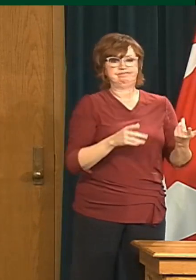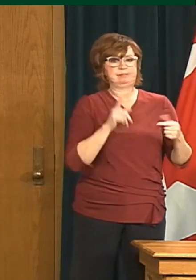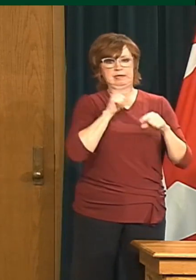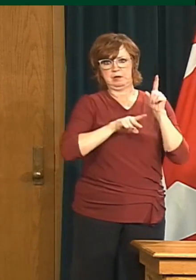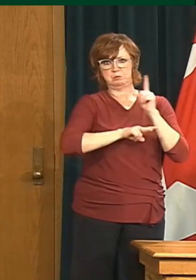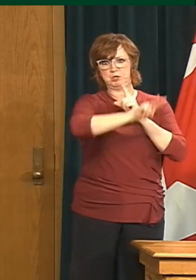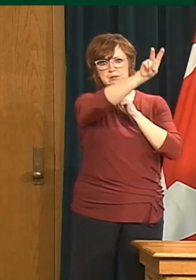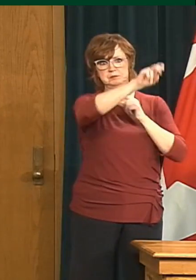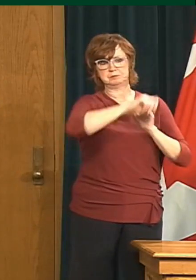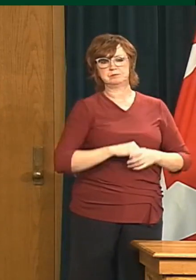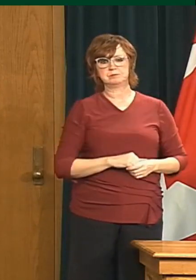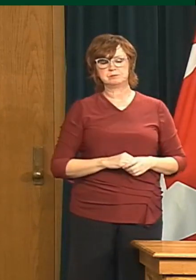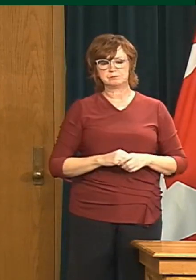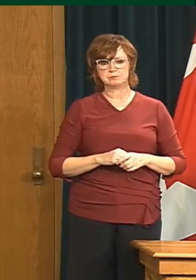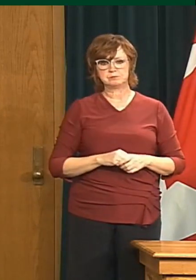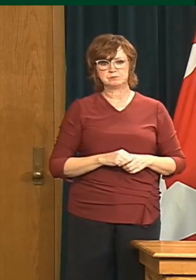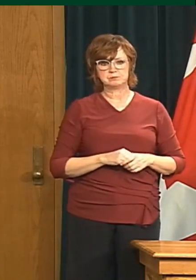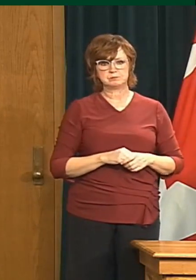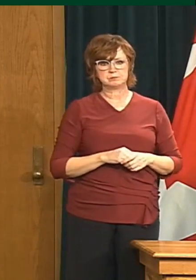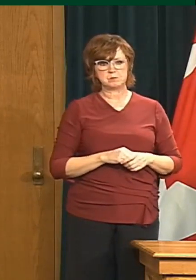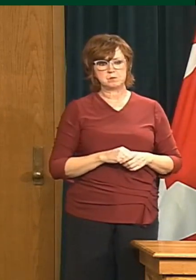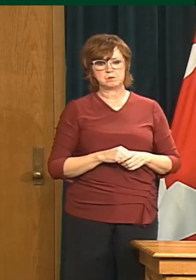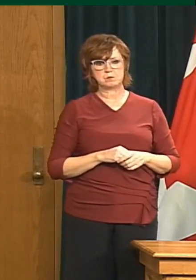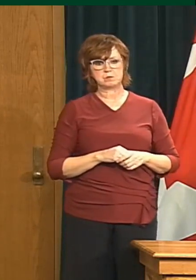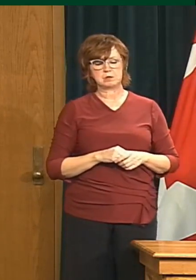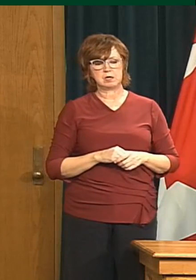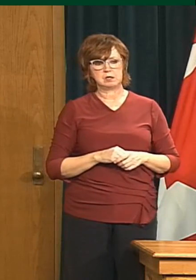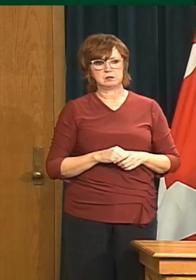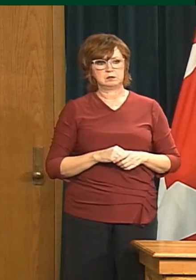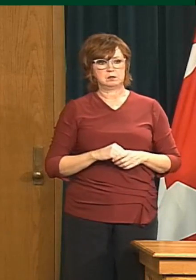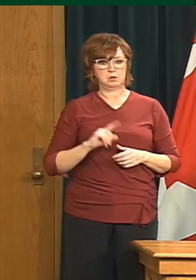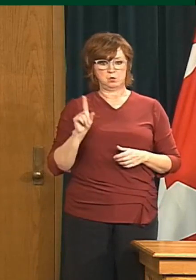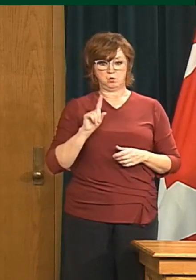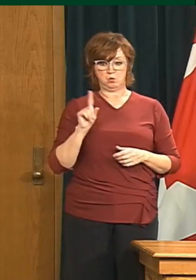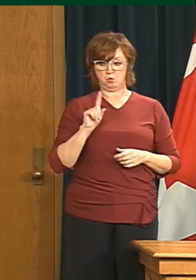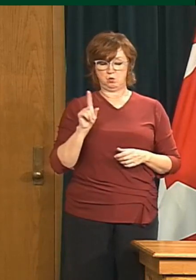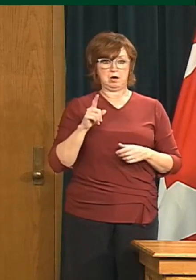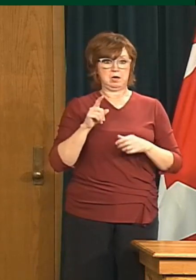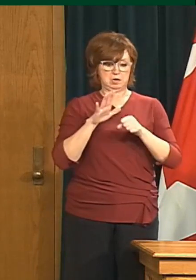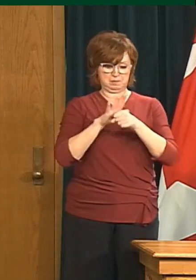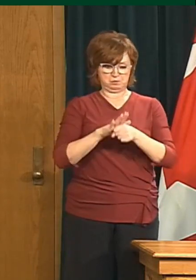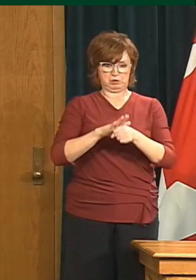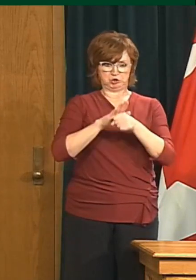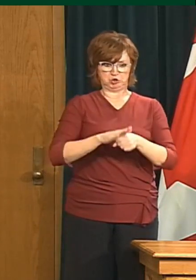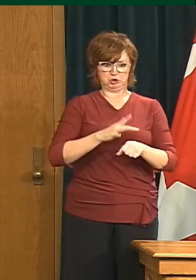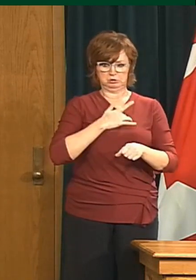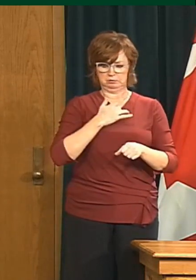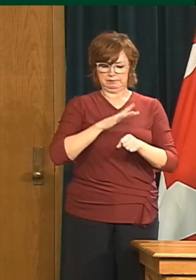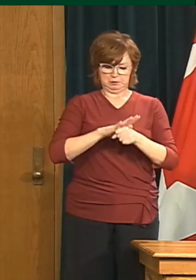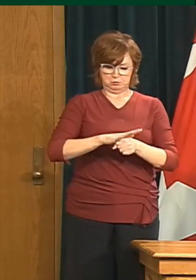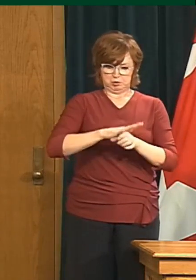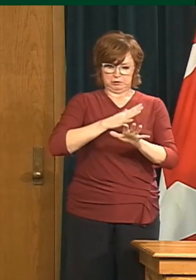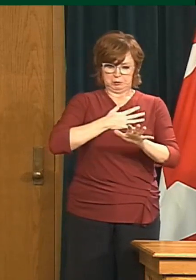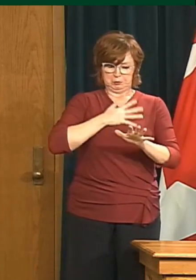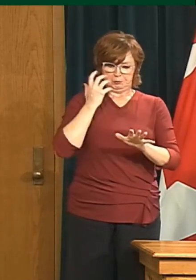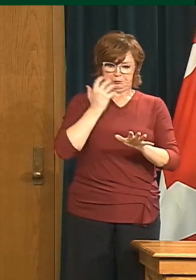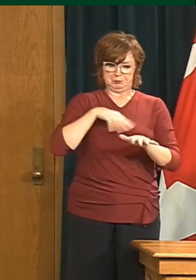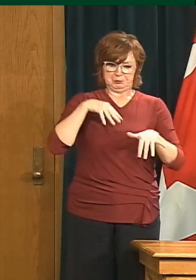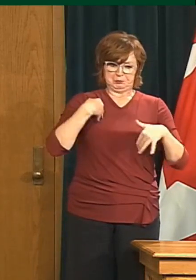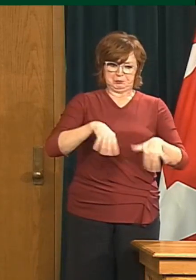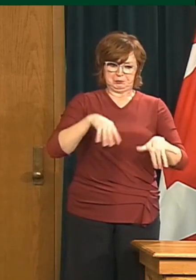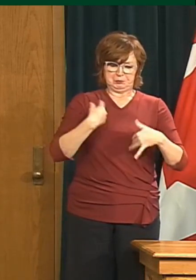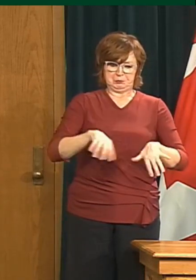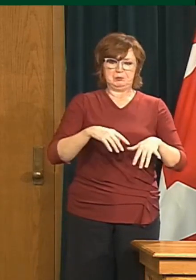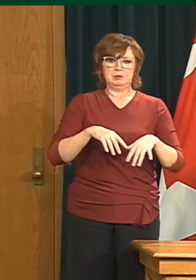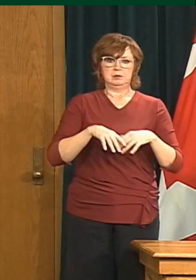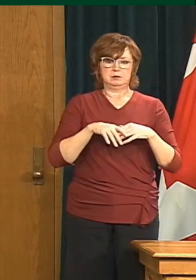this province, and those are showing up on the revenue side, where the real risk is with the Saskatchewan's